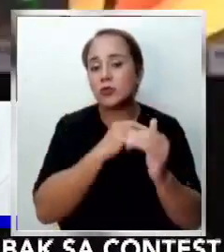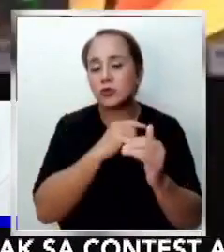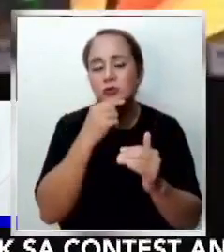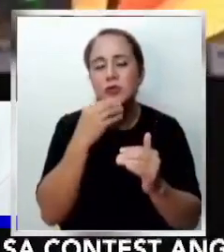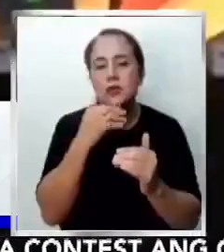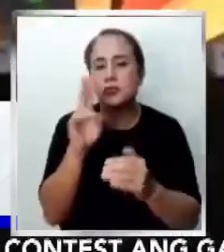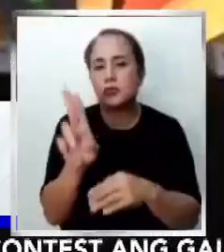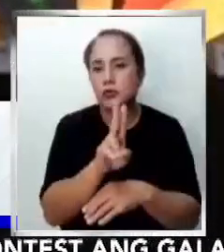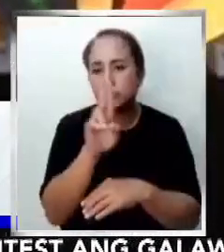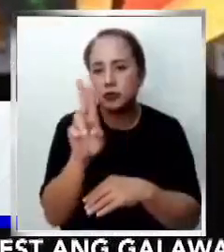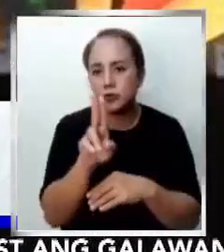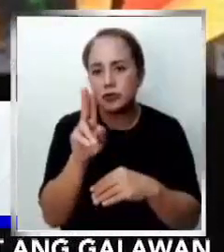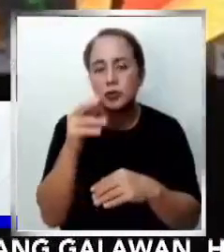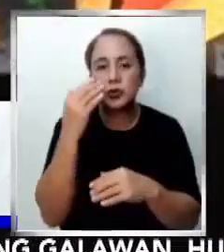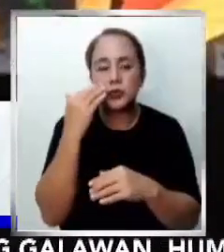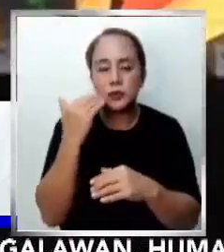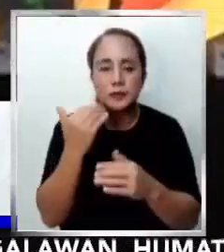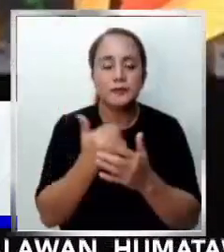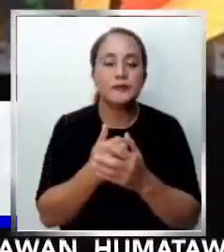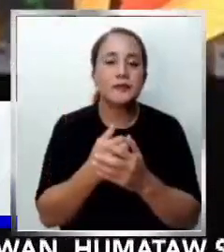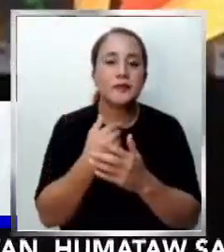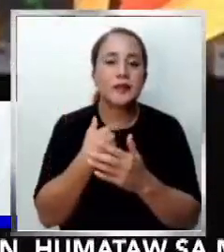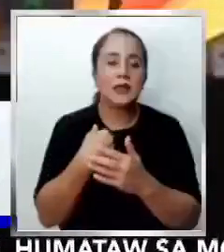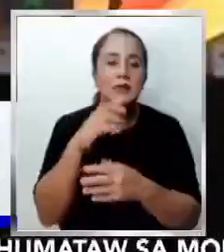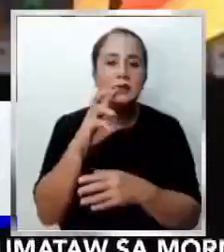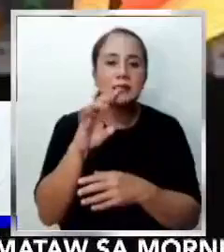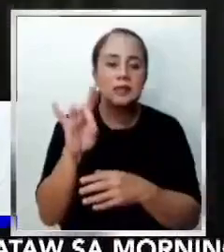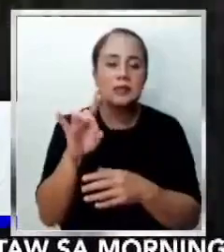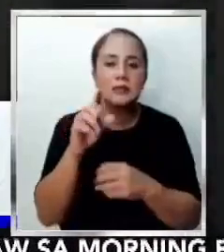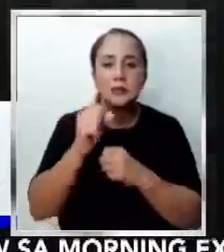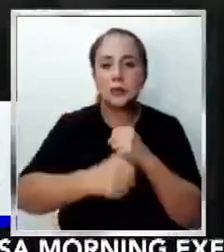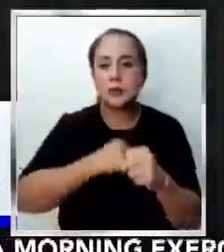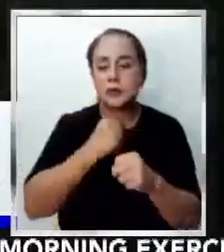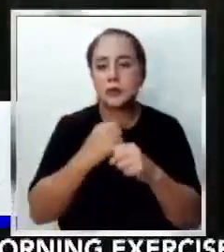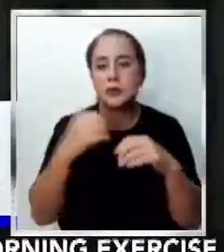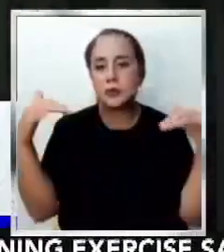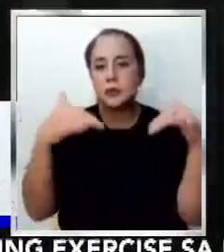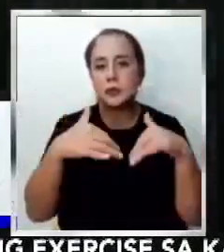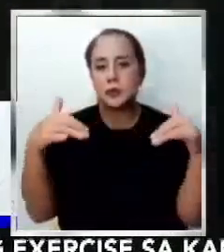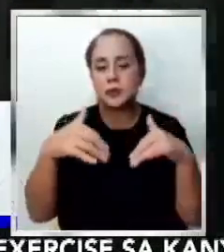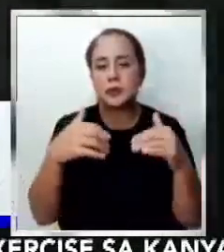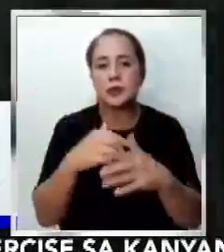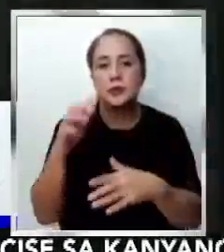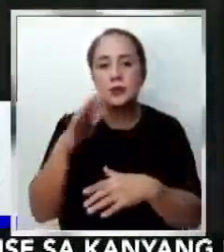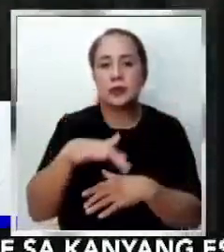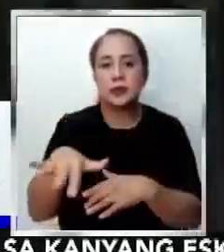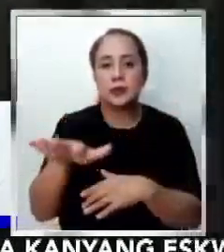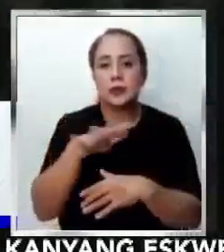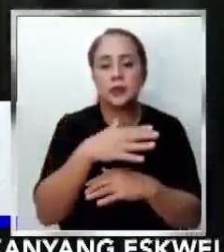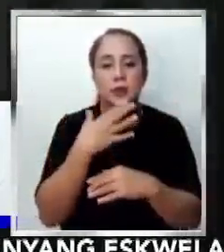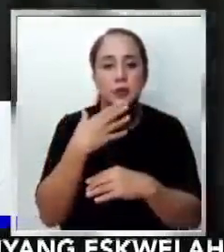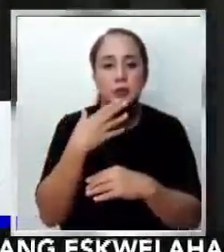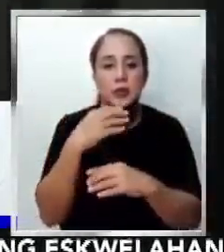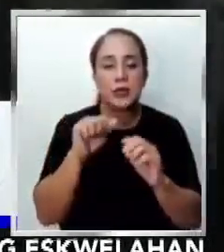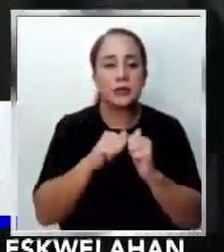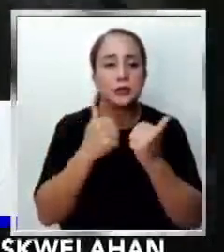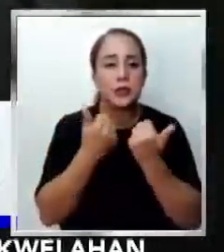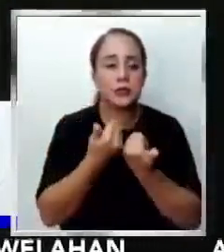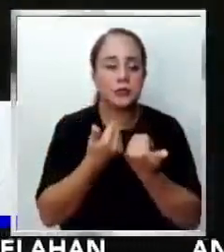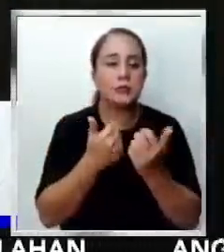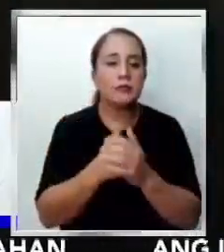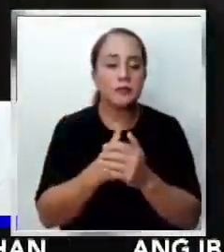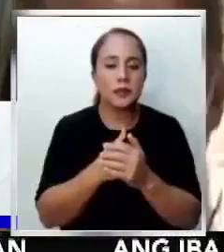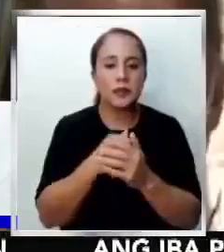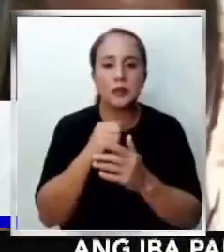industrials. Dumalo sila sa 68th Annual National Convention ng PhilSugTech ng Philippine Sugar Technologies Association Incorporated,